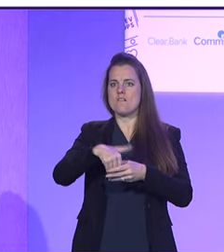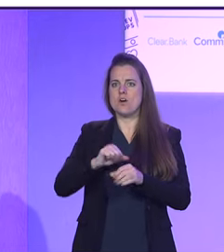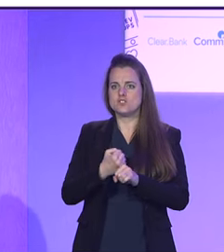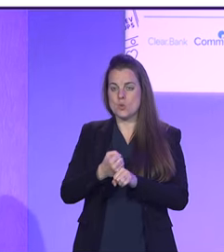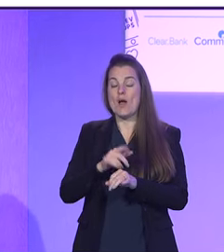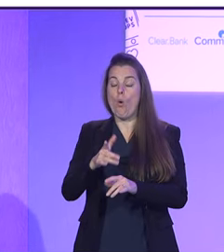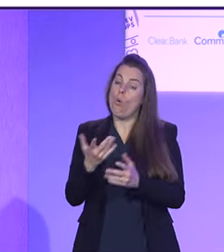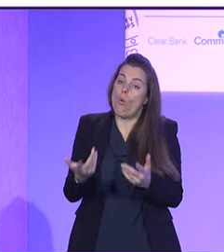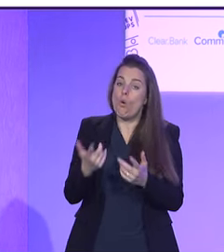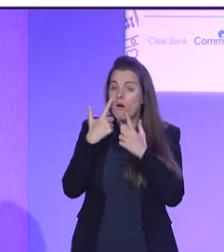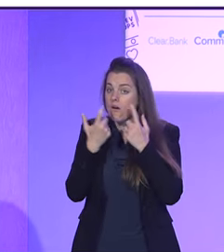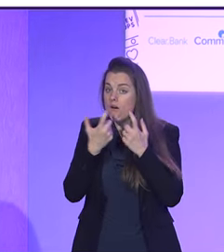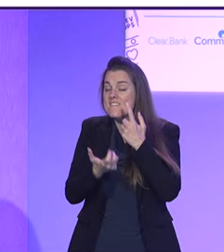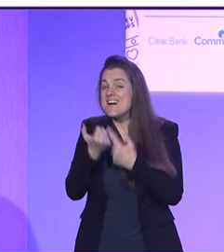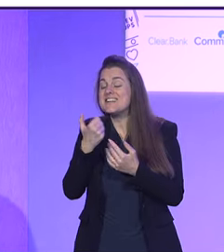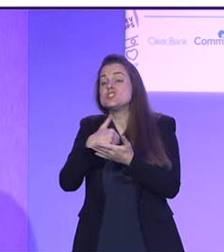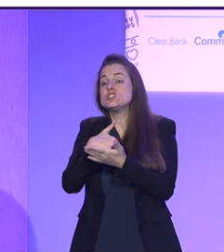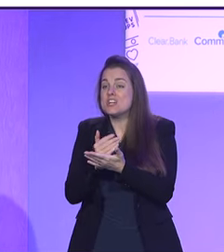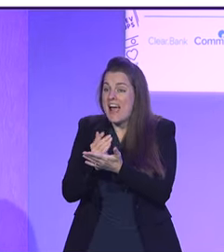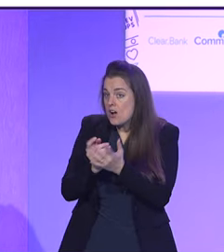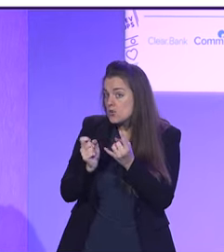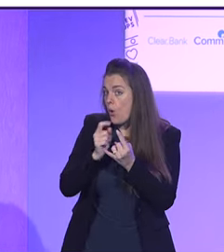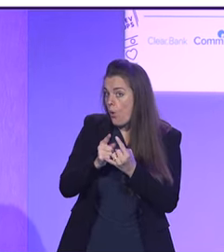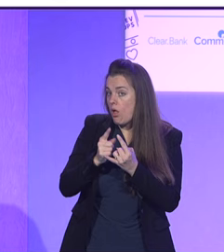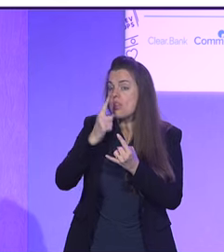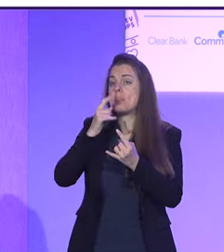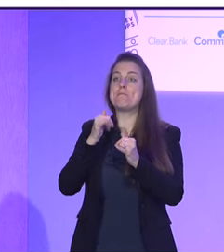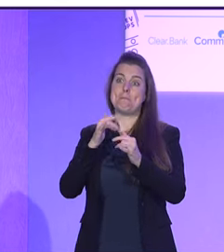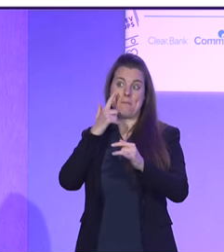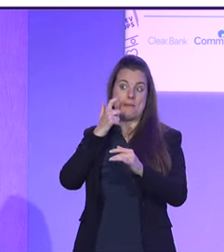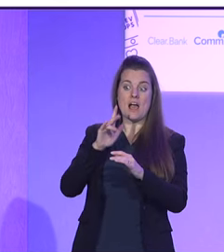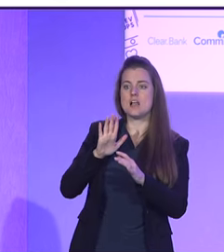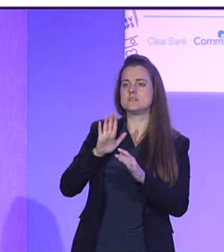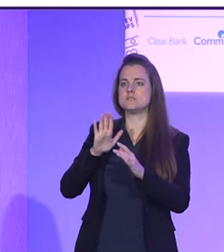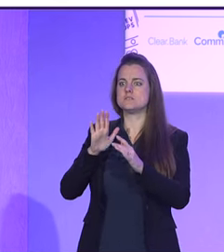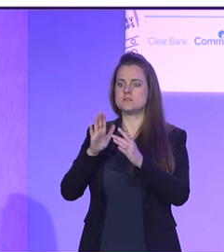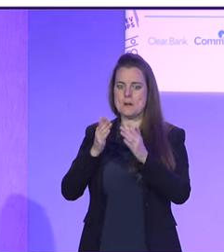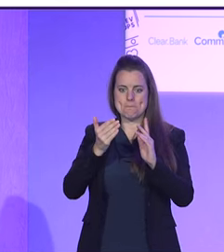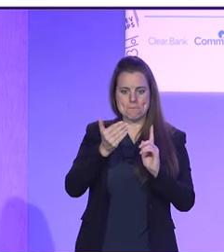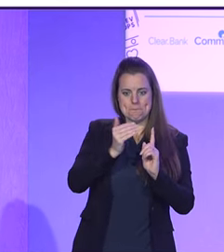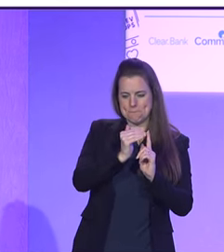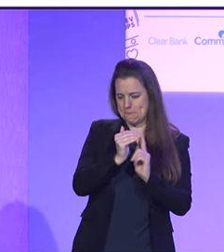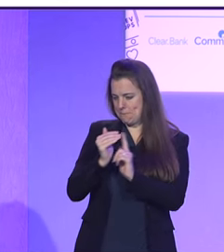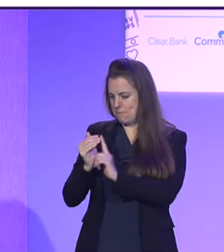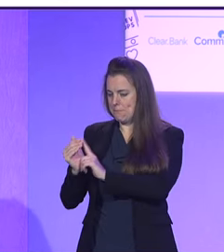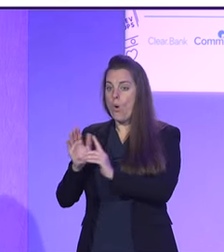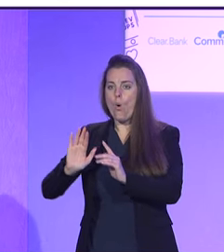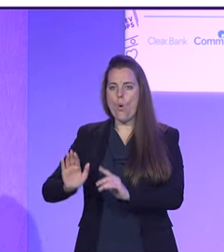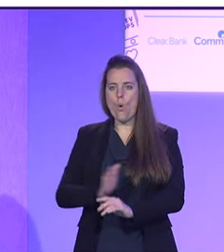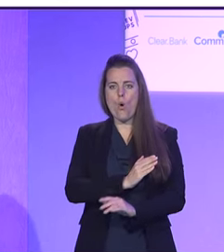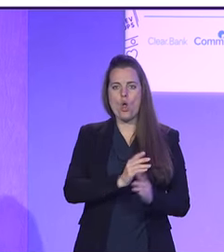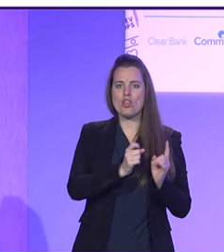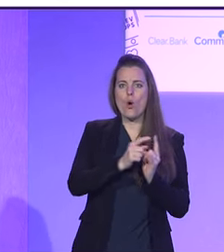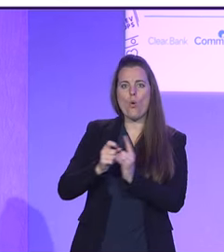shared goal that might transcend all the individual actors' goals, and it might be completely different, but then, you